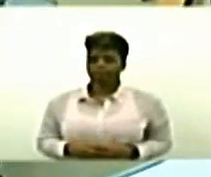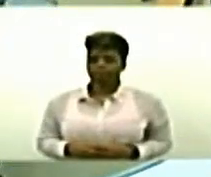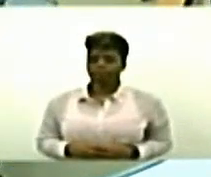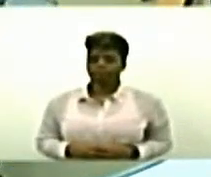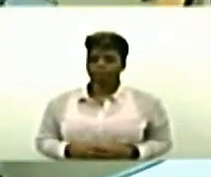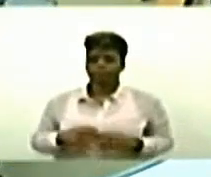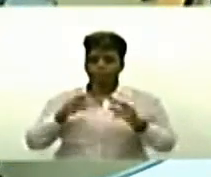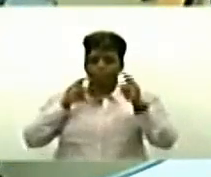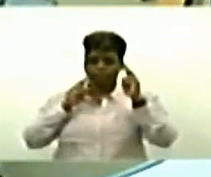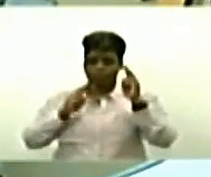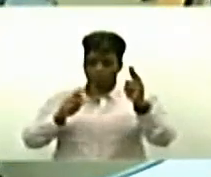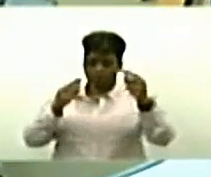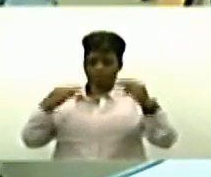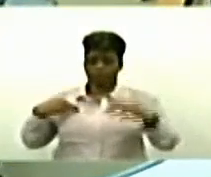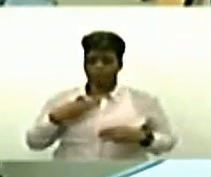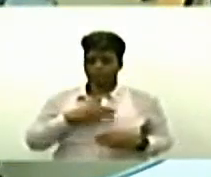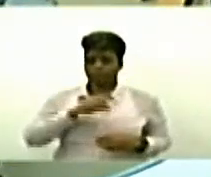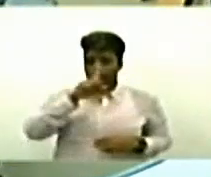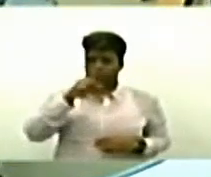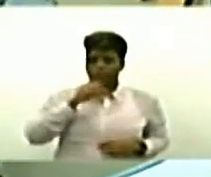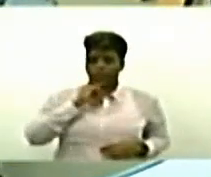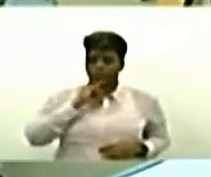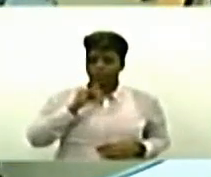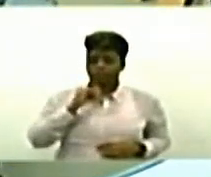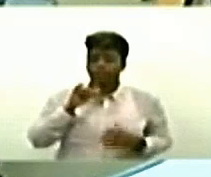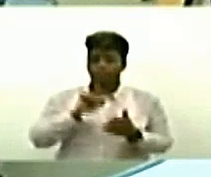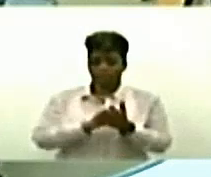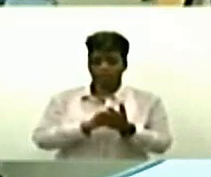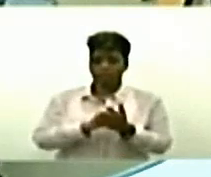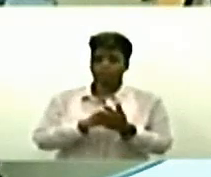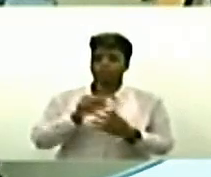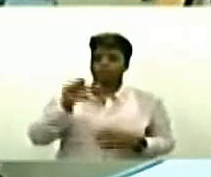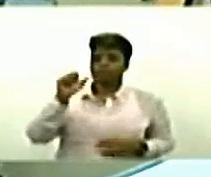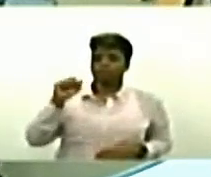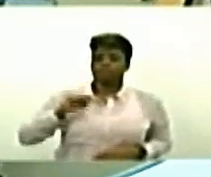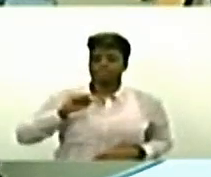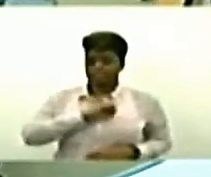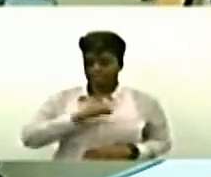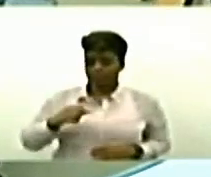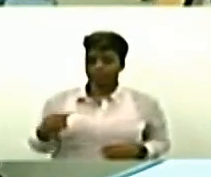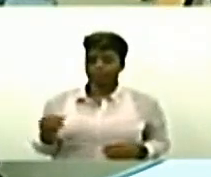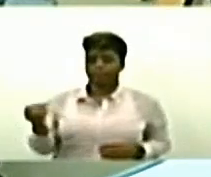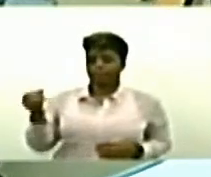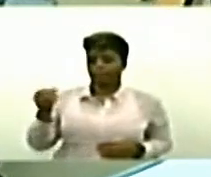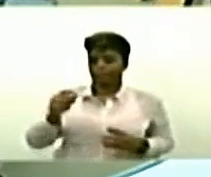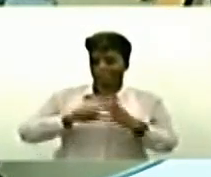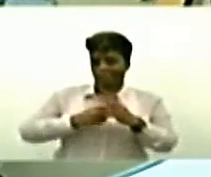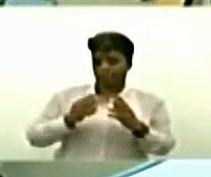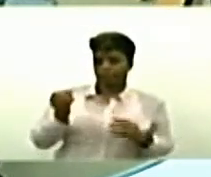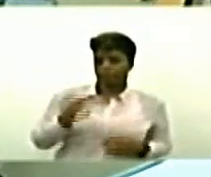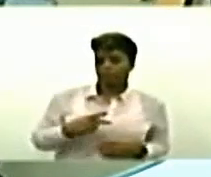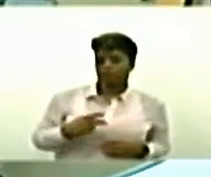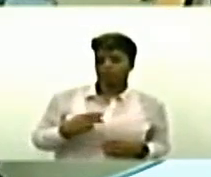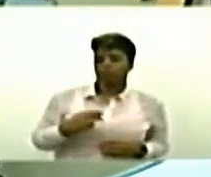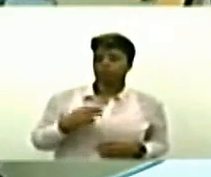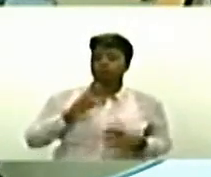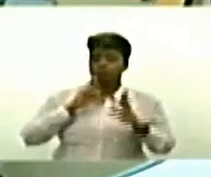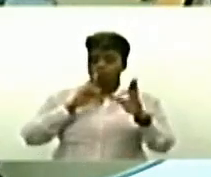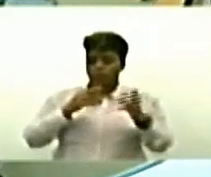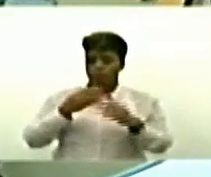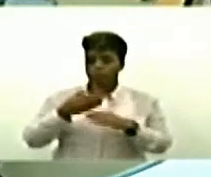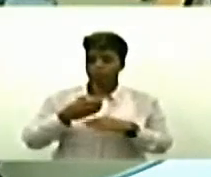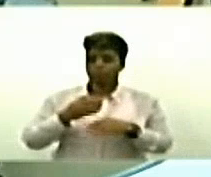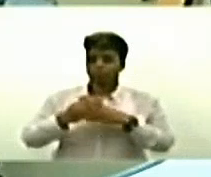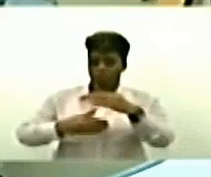Honourable members, the question is that the Senate resumes and the chairman reports progress on the bill. Those who have that opinion